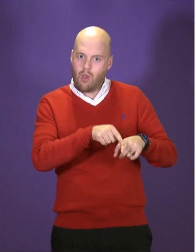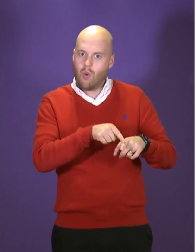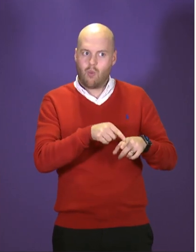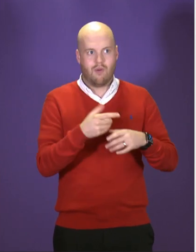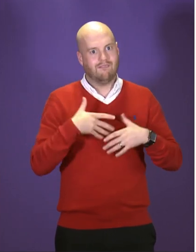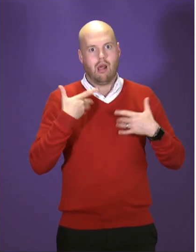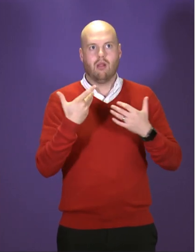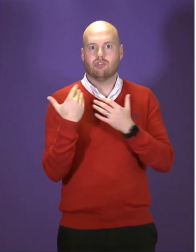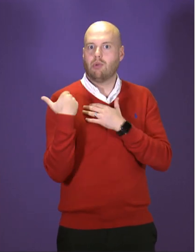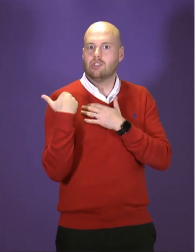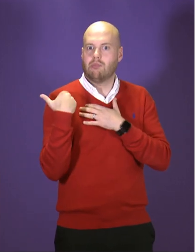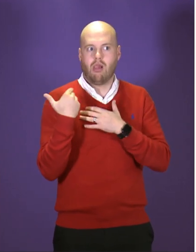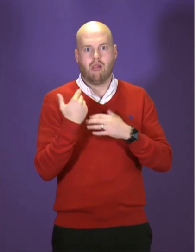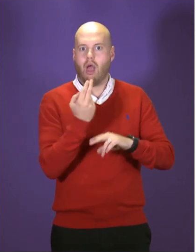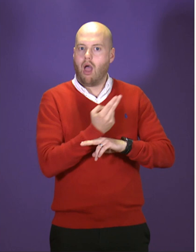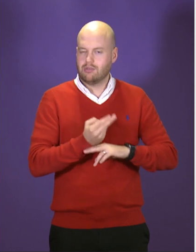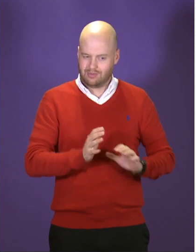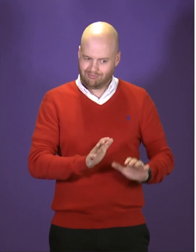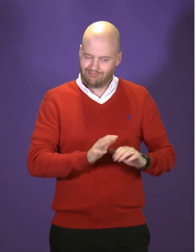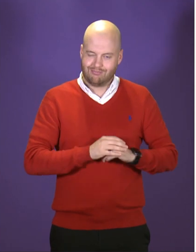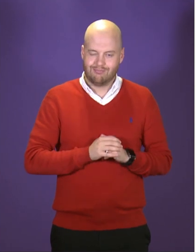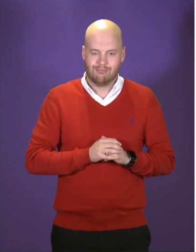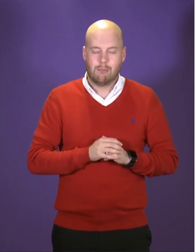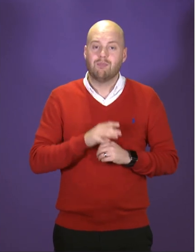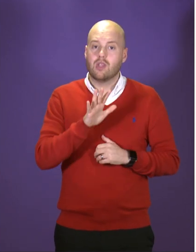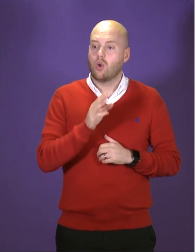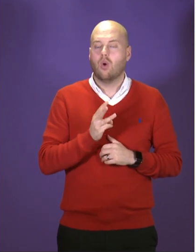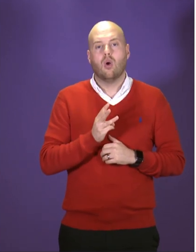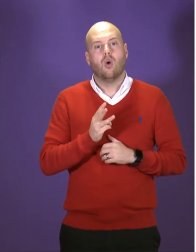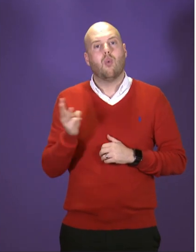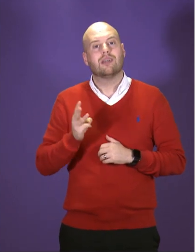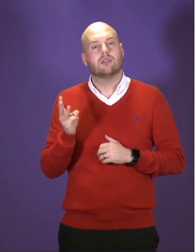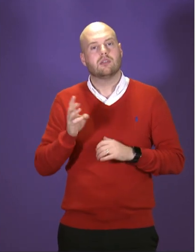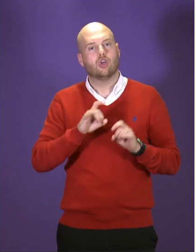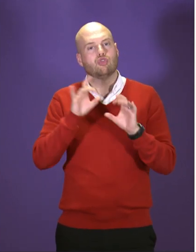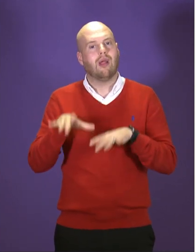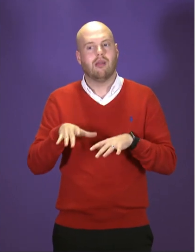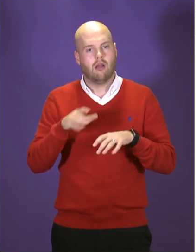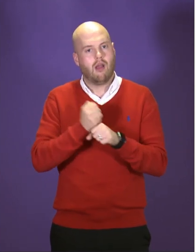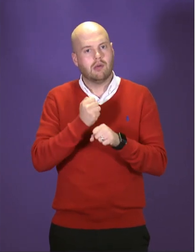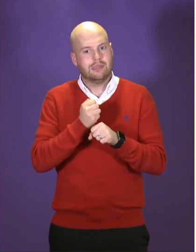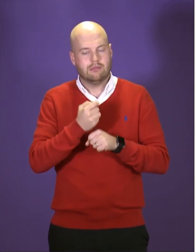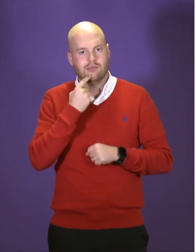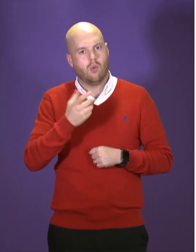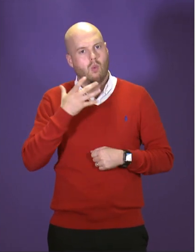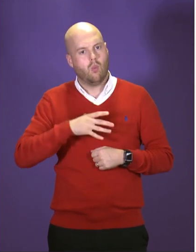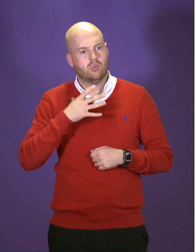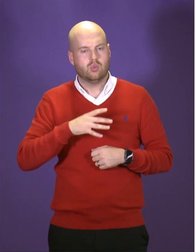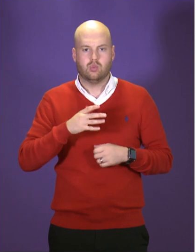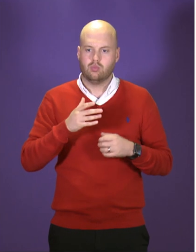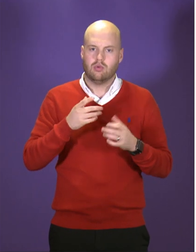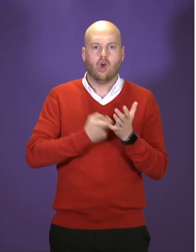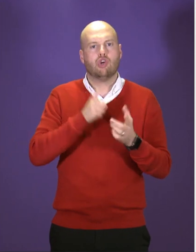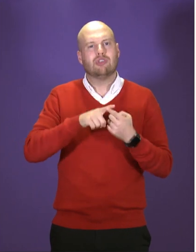responsible for. The Western Australian government wanted to reimagine open prisons because, as you all know, in Western